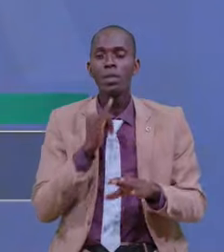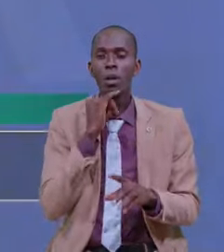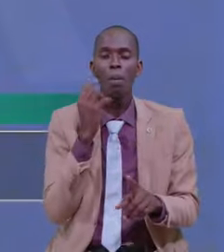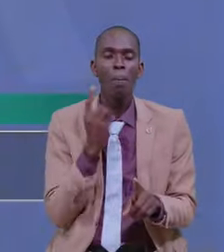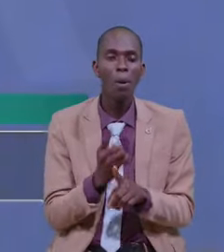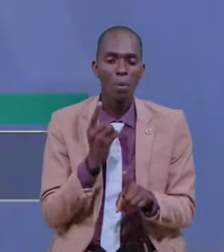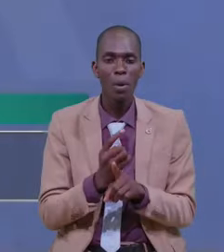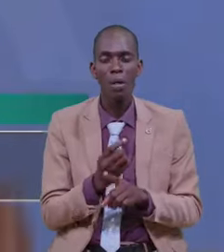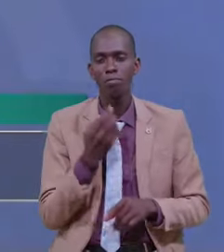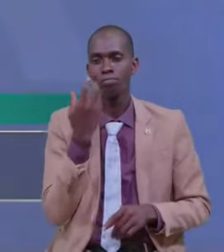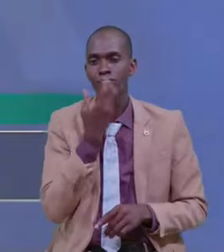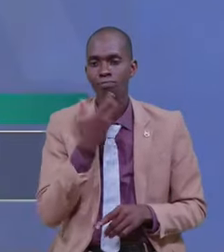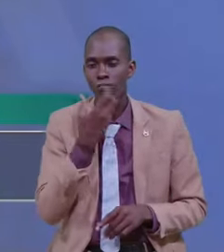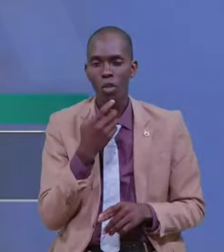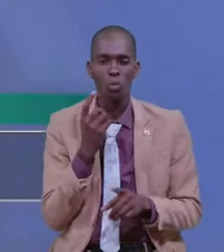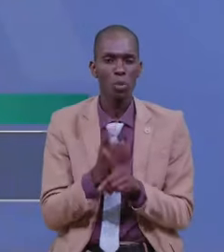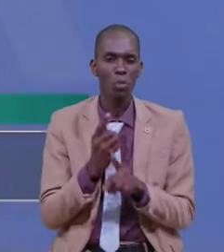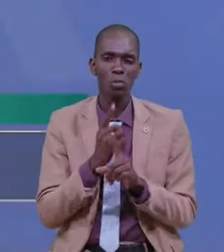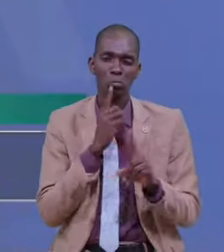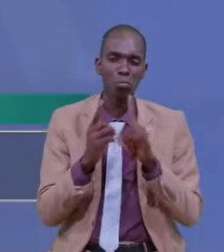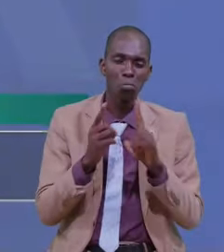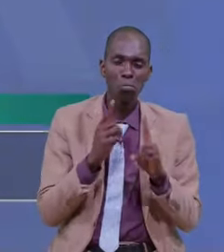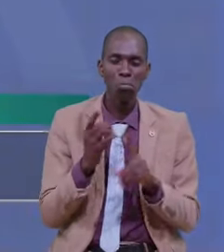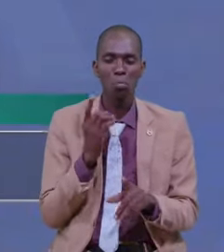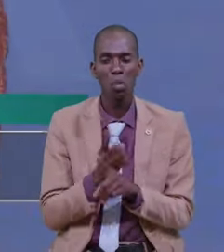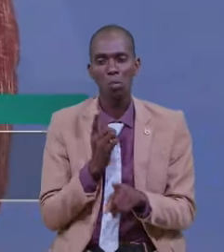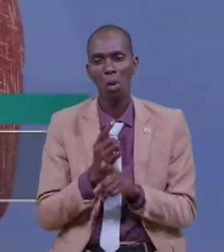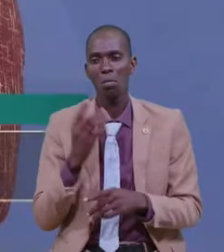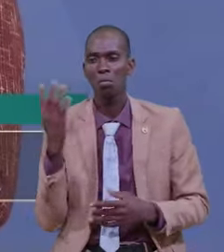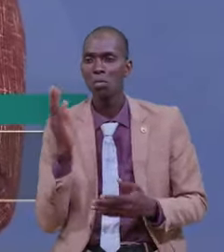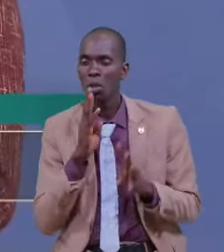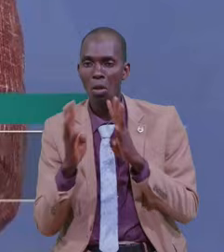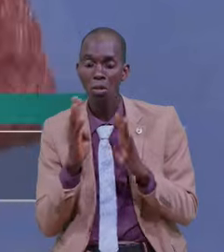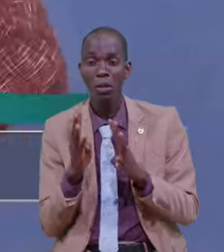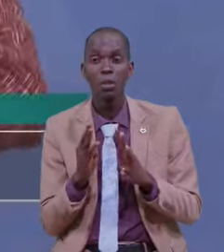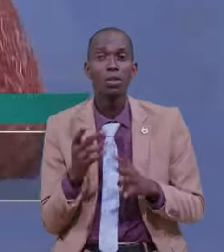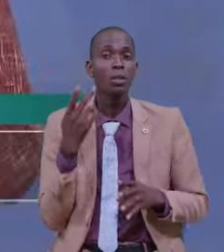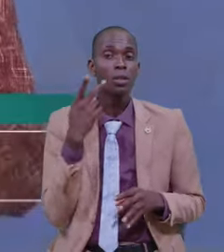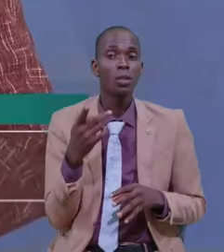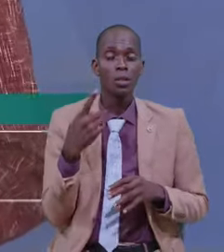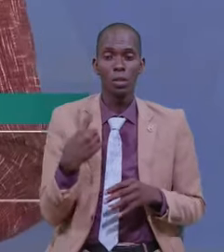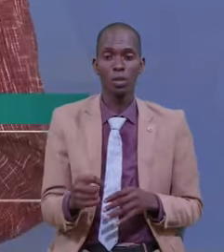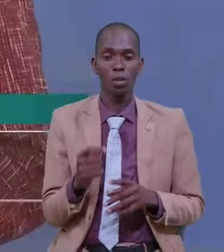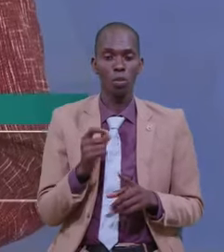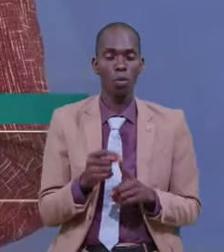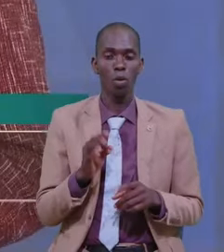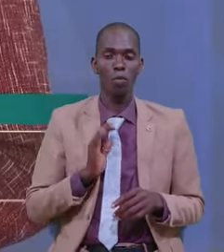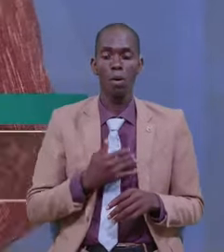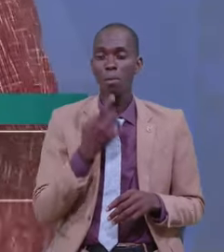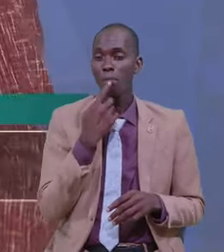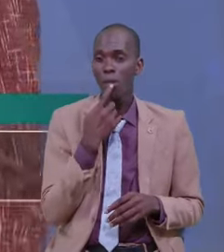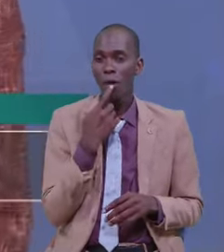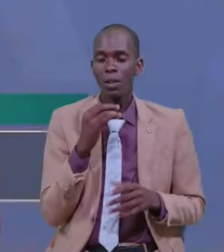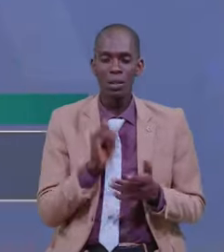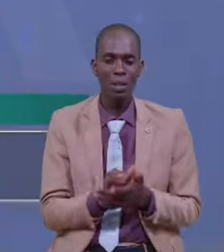Proper speech. Very important that the words of our mouth that comes from the thought of our